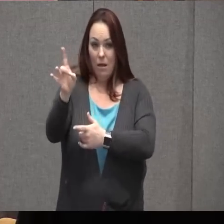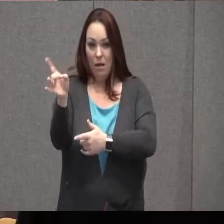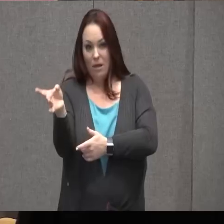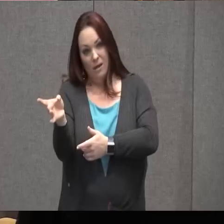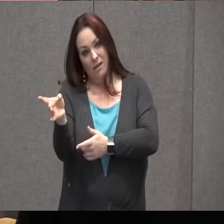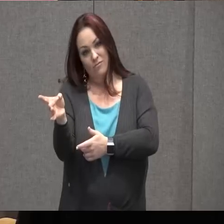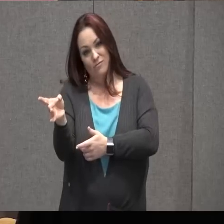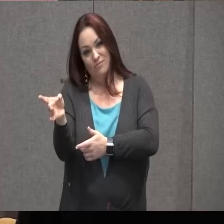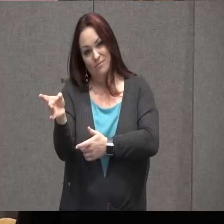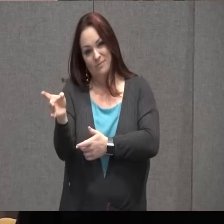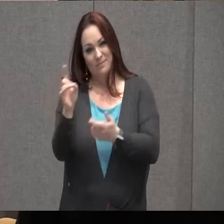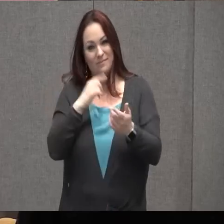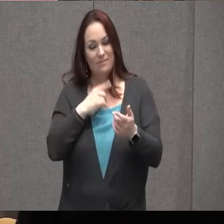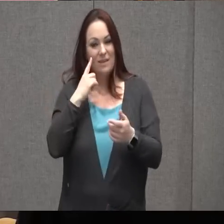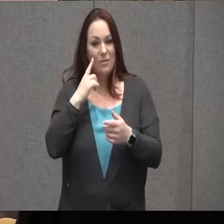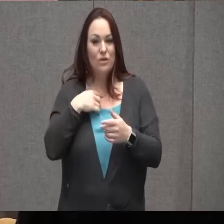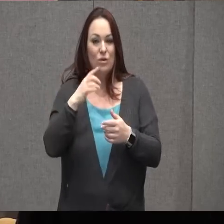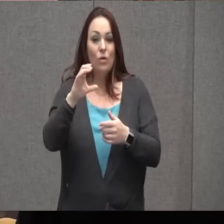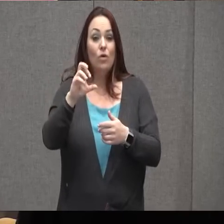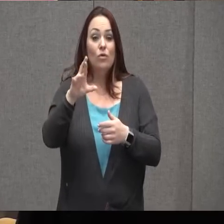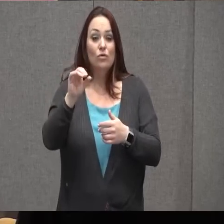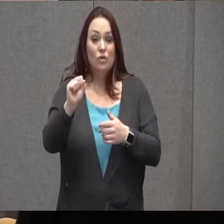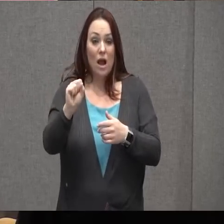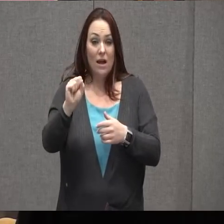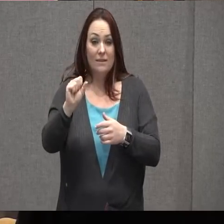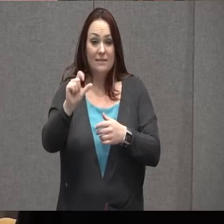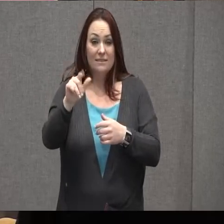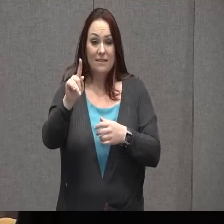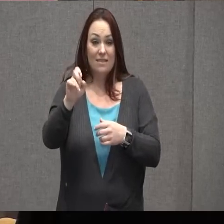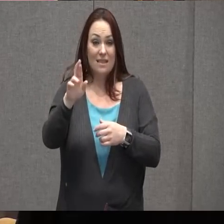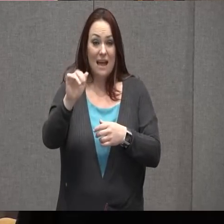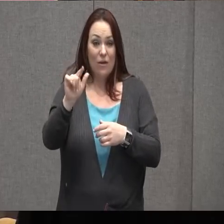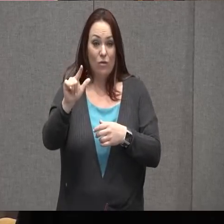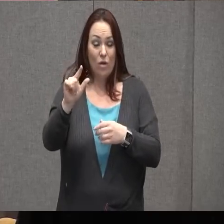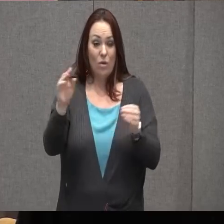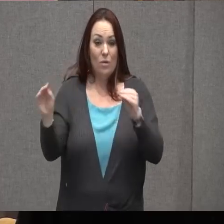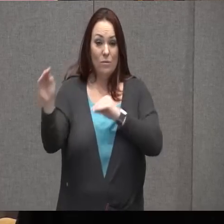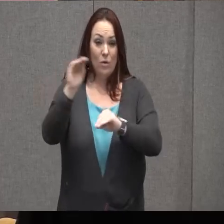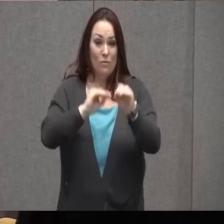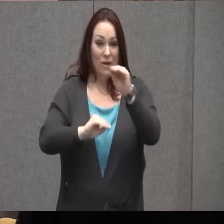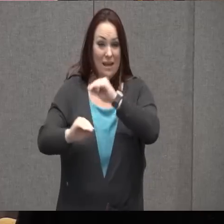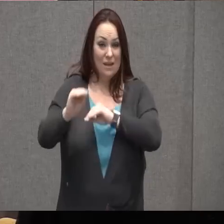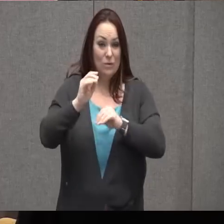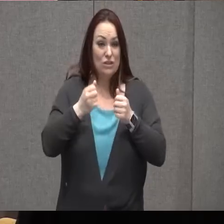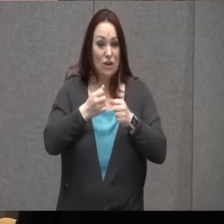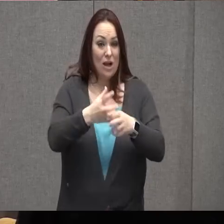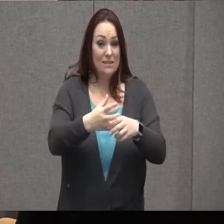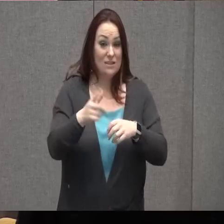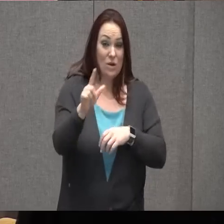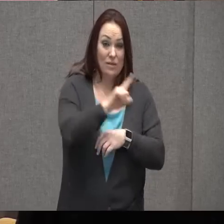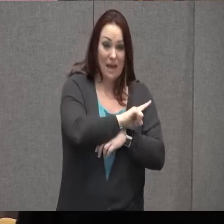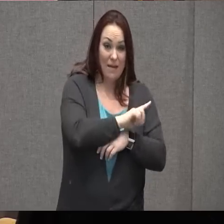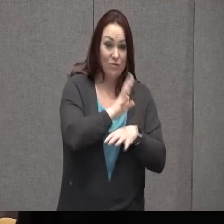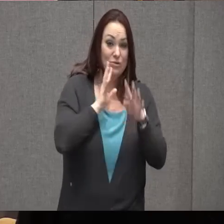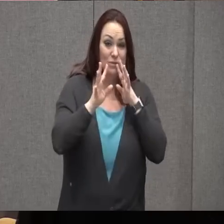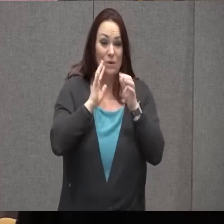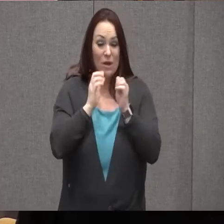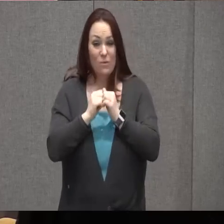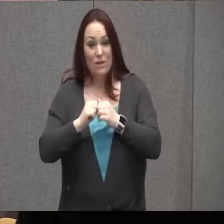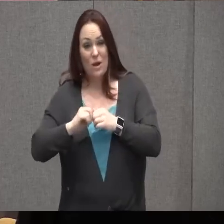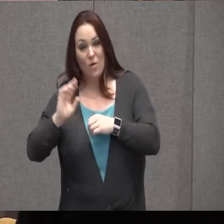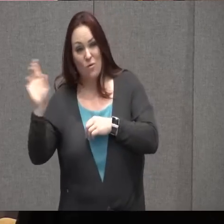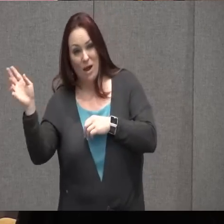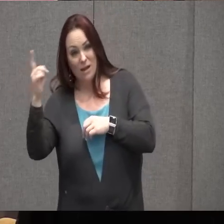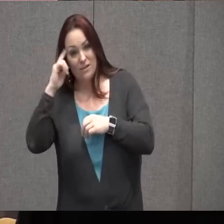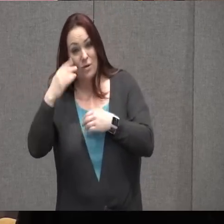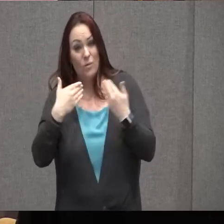cross lateral movement to get our left brain talking to our right brain. So we're gonna make a lazy